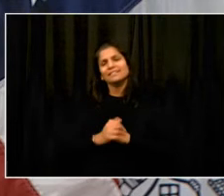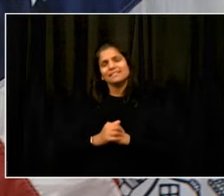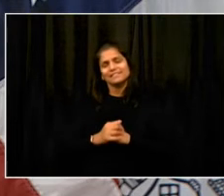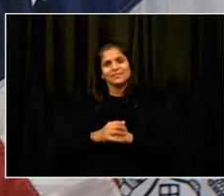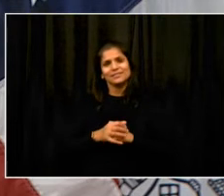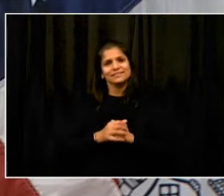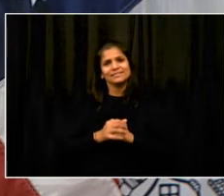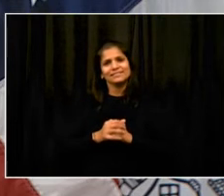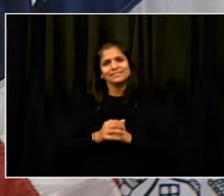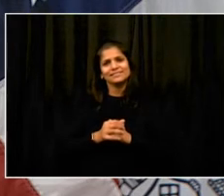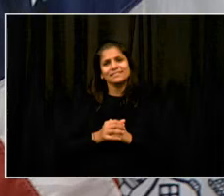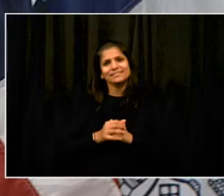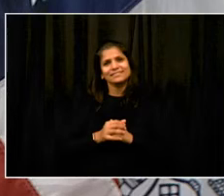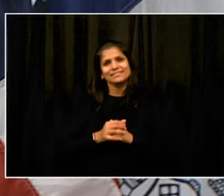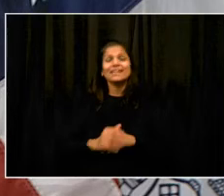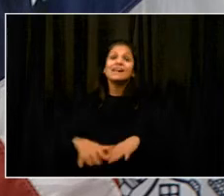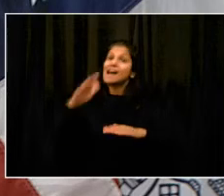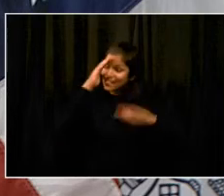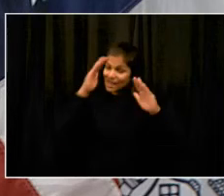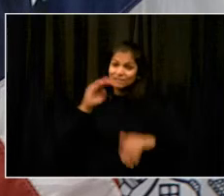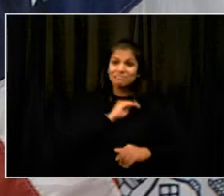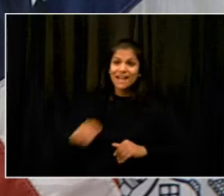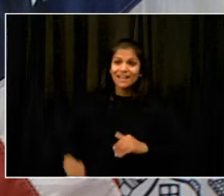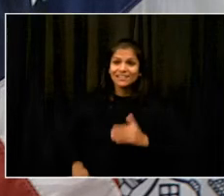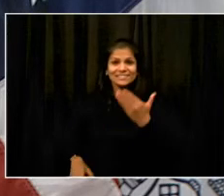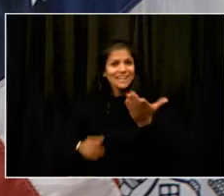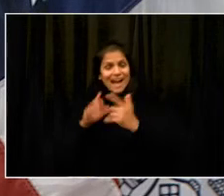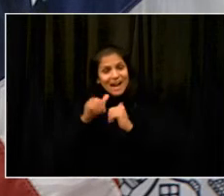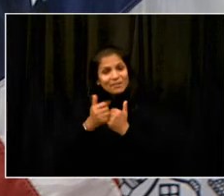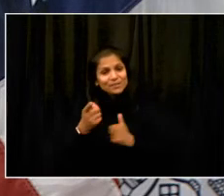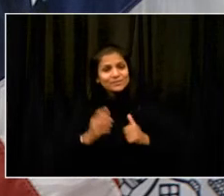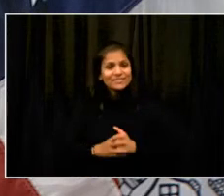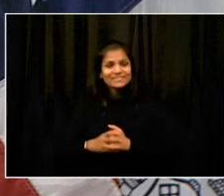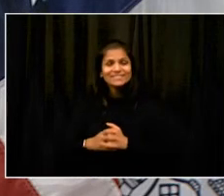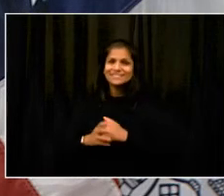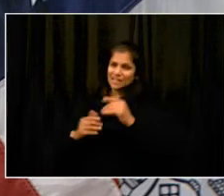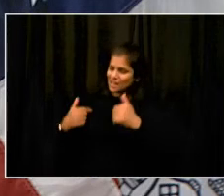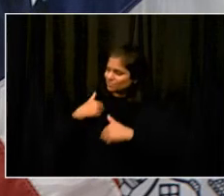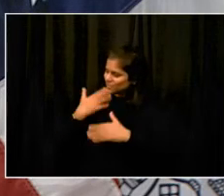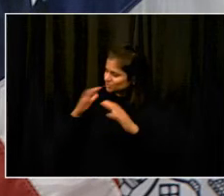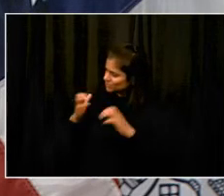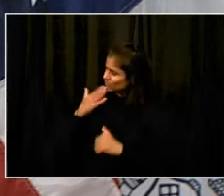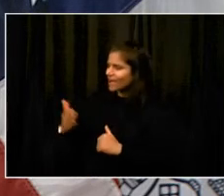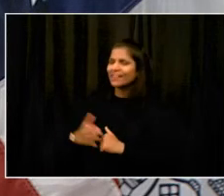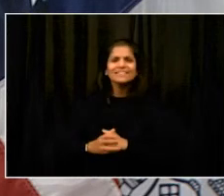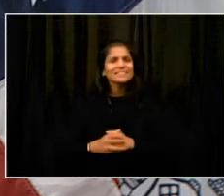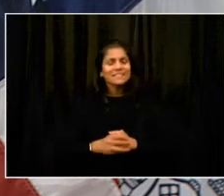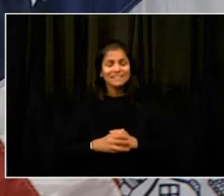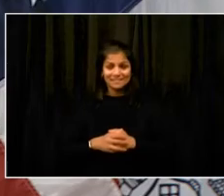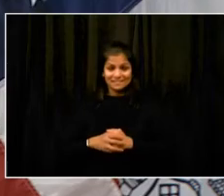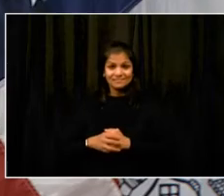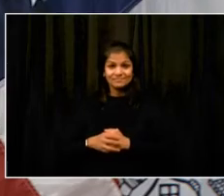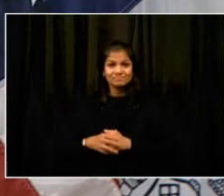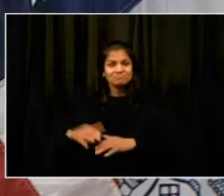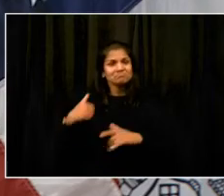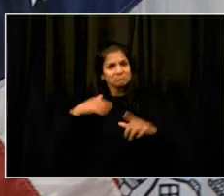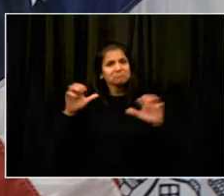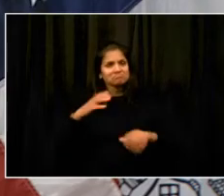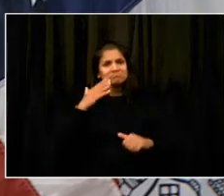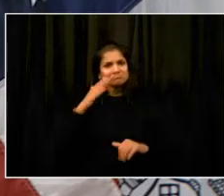Hello, Mr. Mayor. How are you doing today? I'm doing well, Henry. How about you? I'm doing pretty well. I'm hanging in